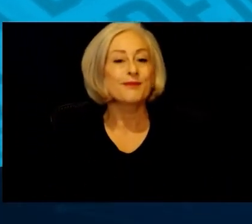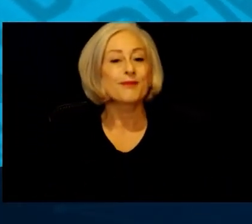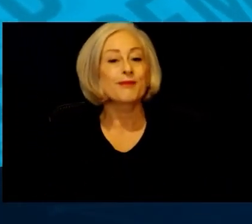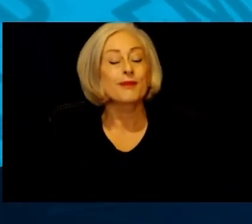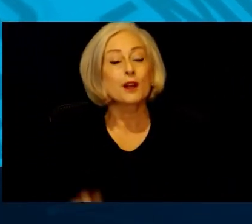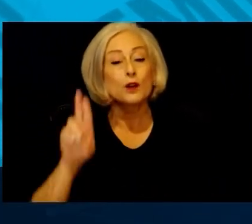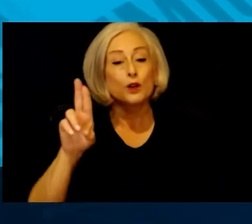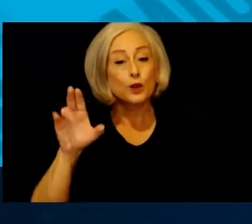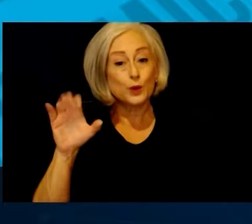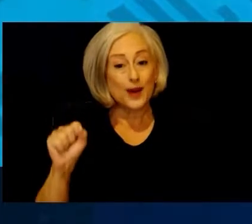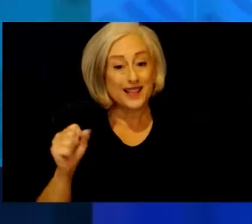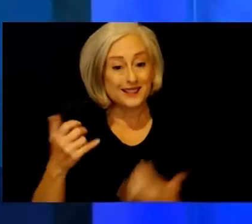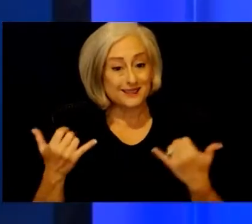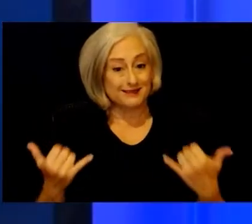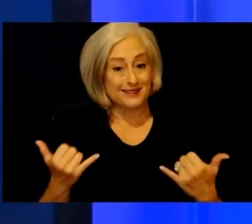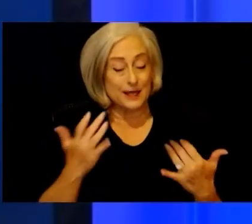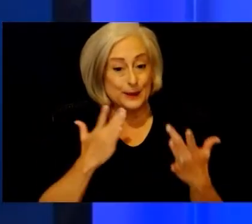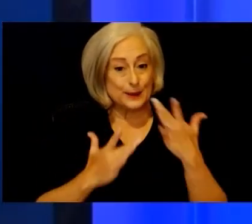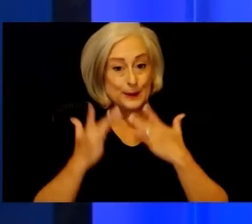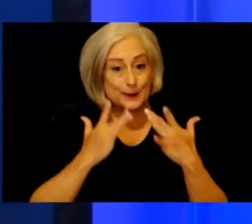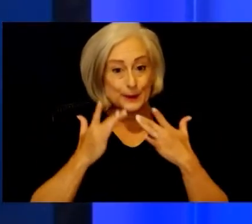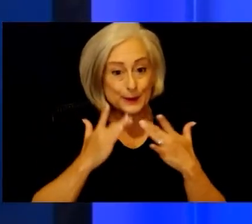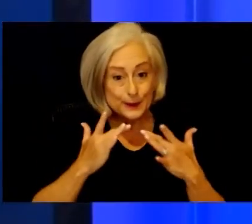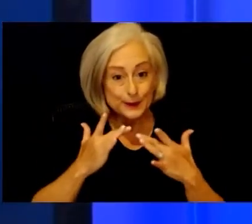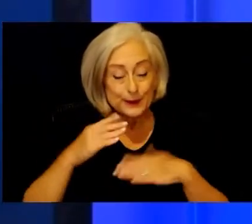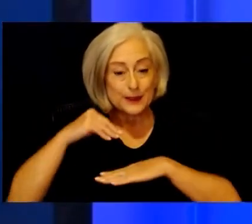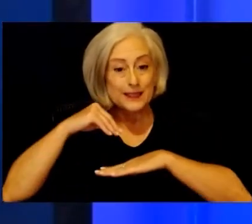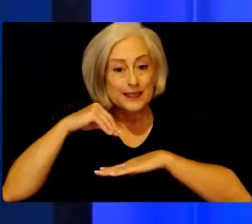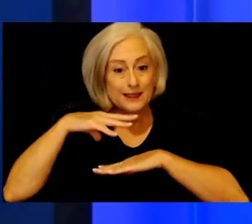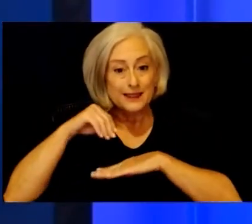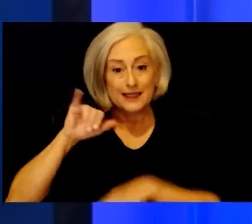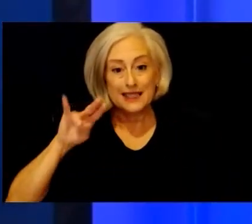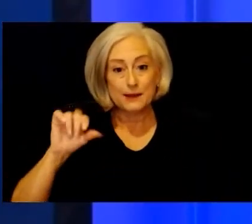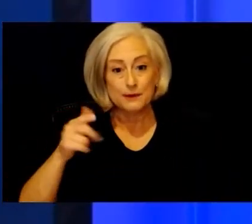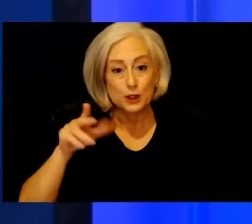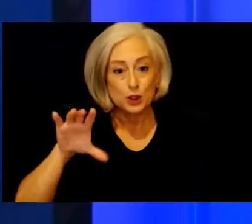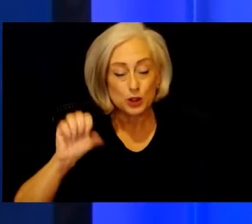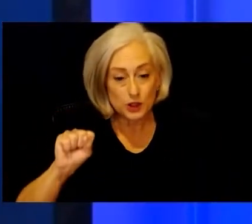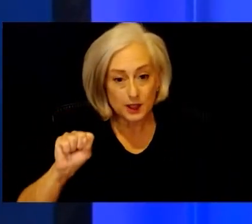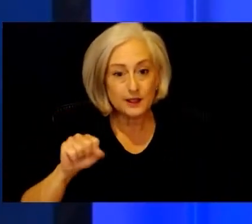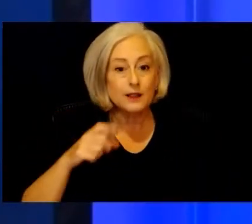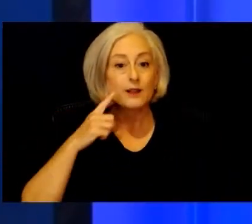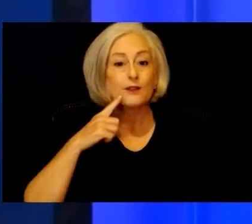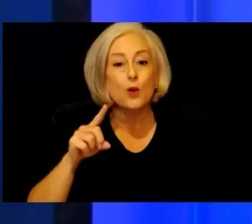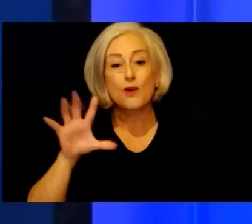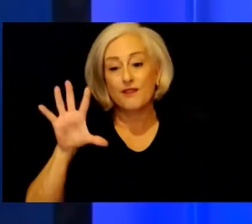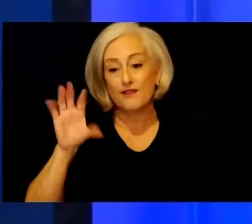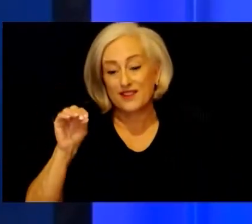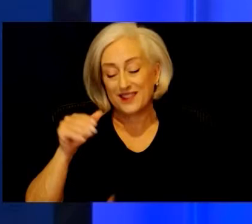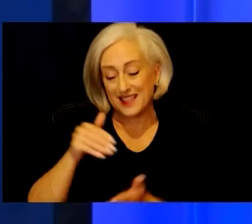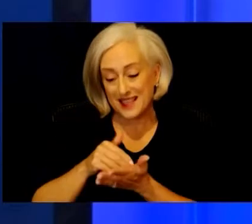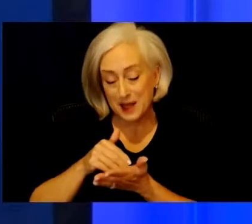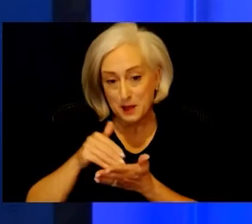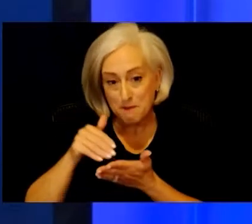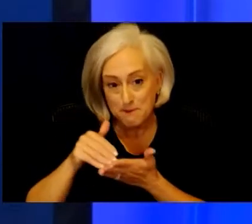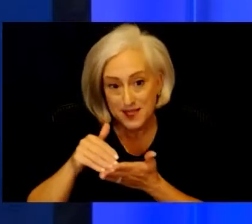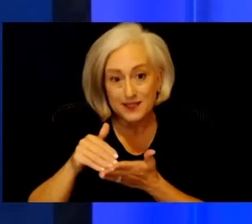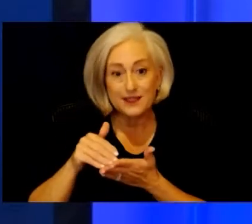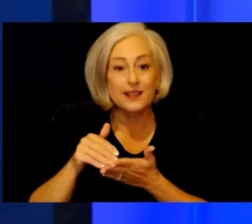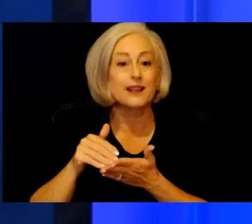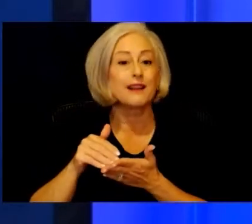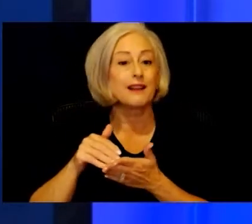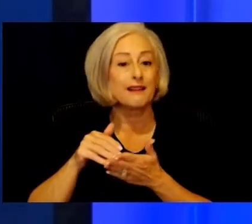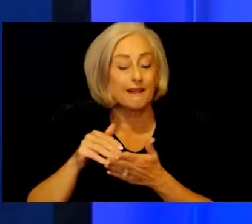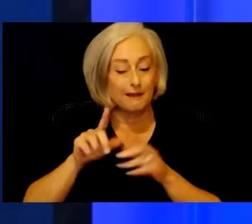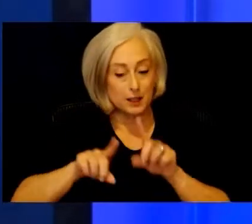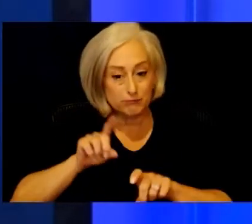a shortage of the imaging agents used in approximately 50 million exams annually. It's a shortage that has forced many hospitals to delay